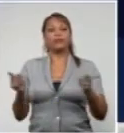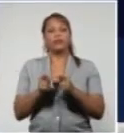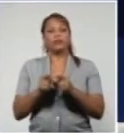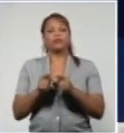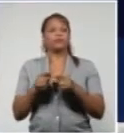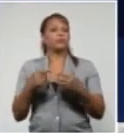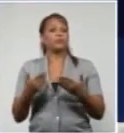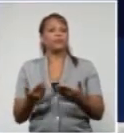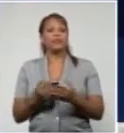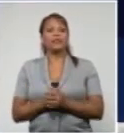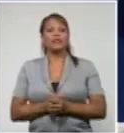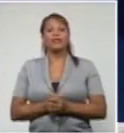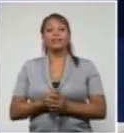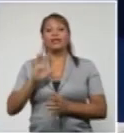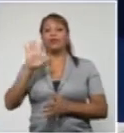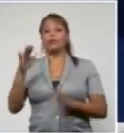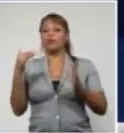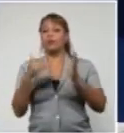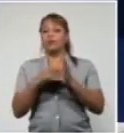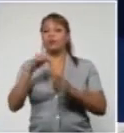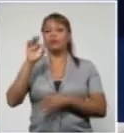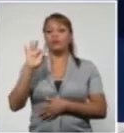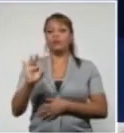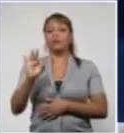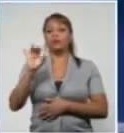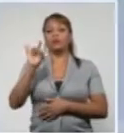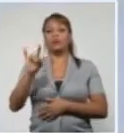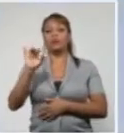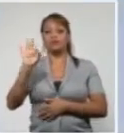To summarize, of the